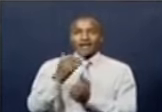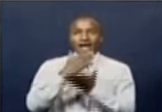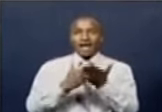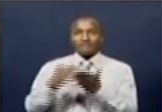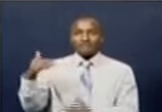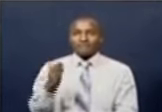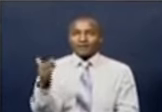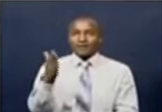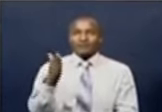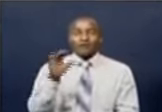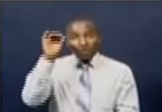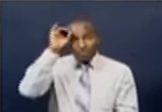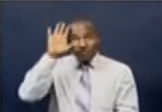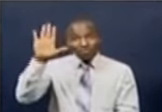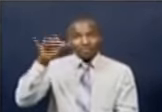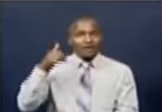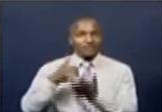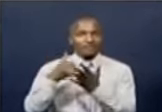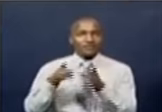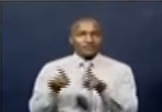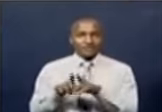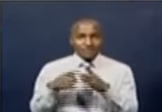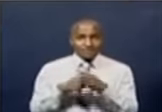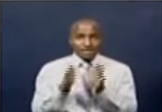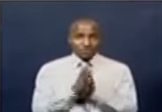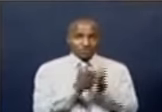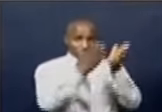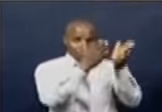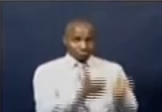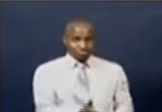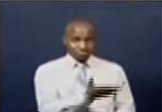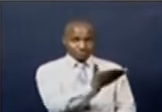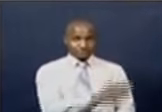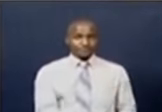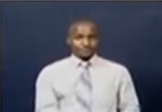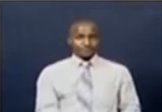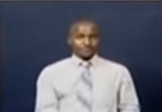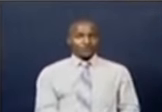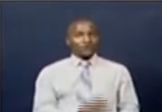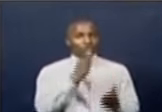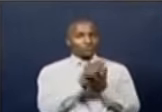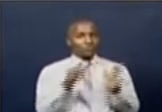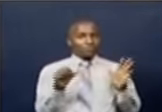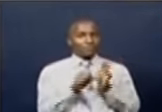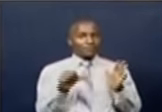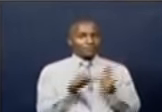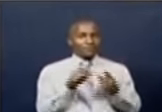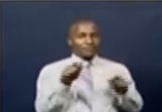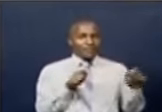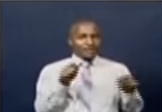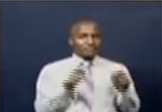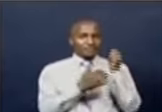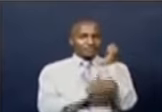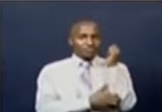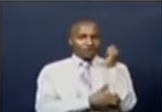We'll be engaging him. Let me start with you first. There's been a lot of problems, mismanagement and everything. First, you